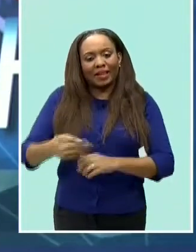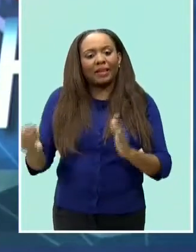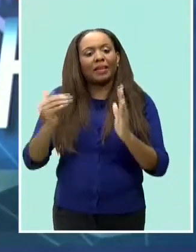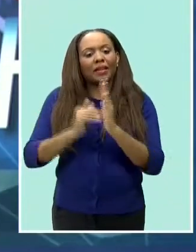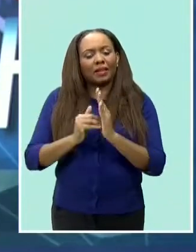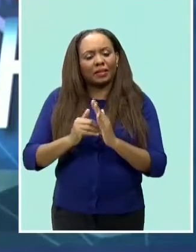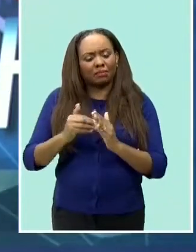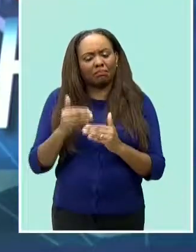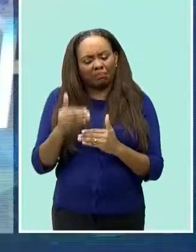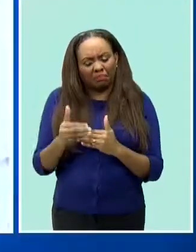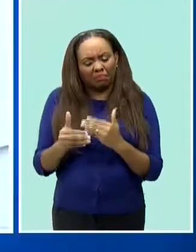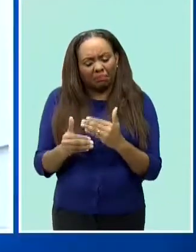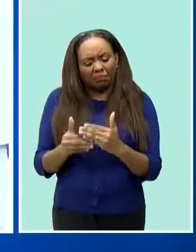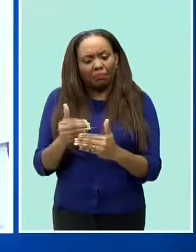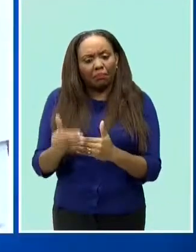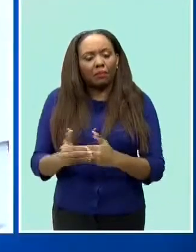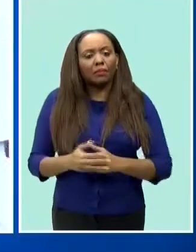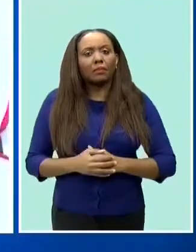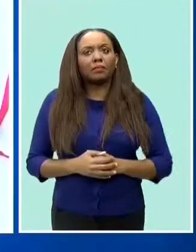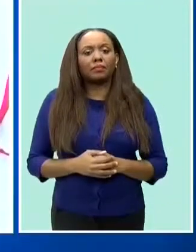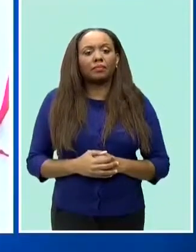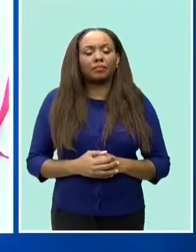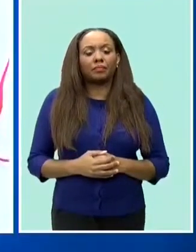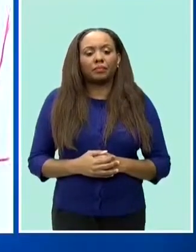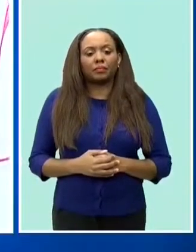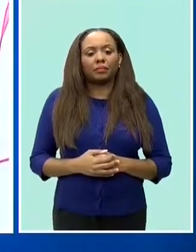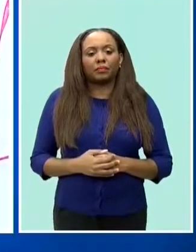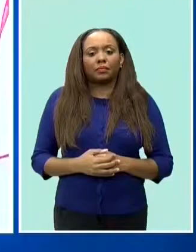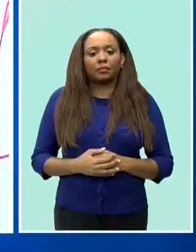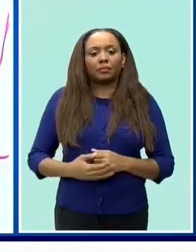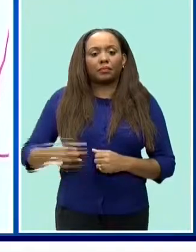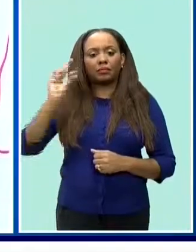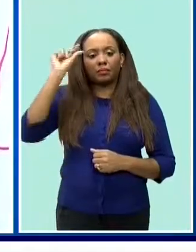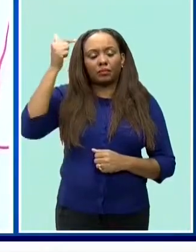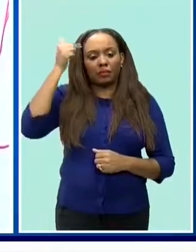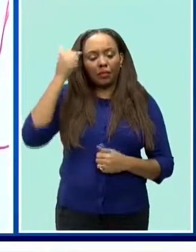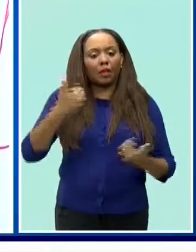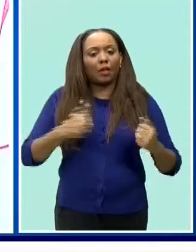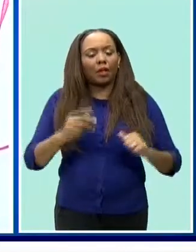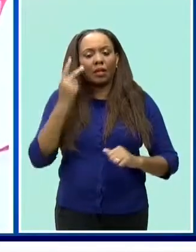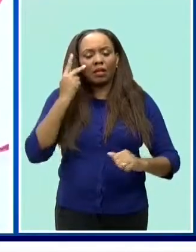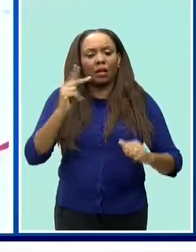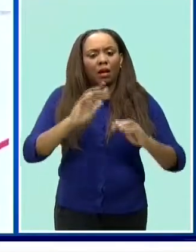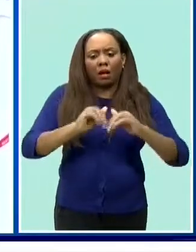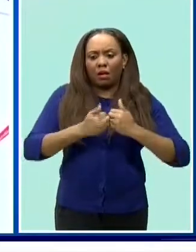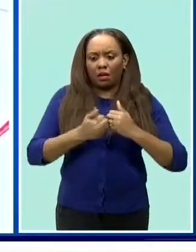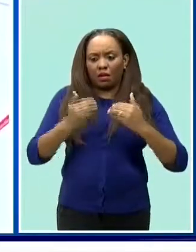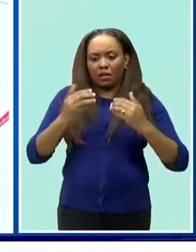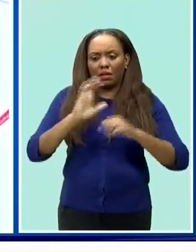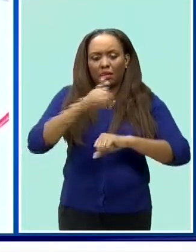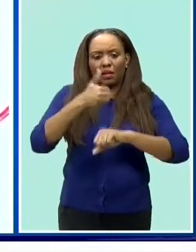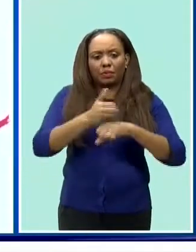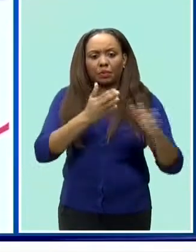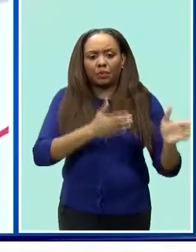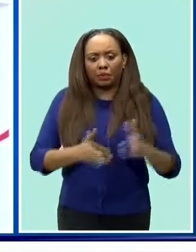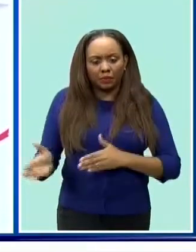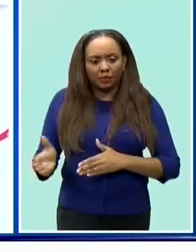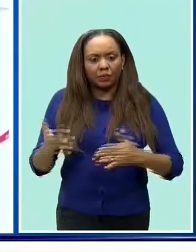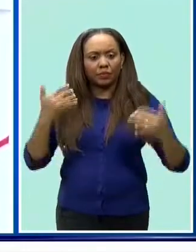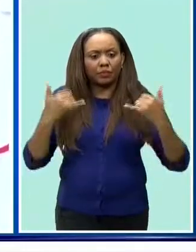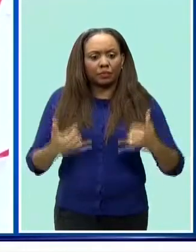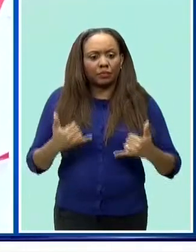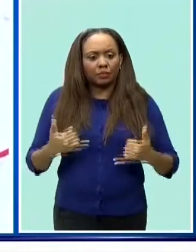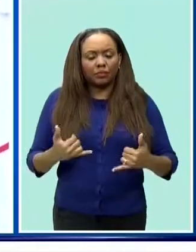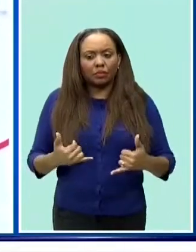time. The government is now trying to see how we can put together a coherent plan, but that is not